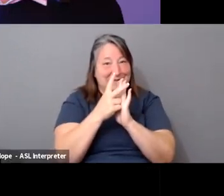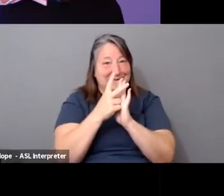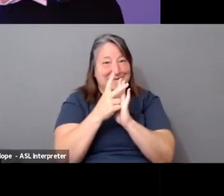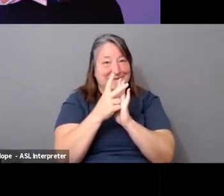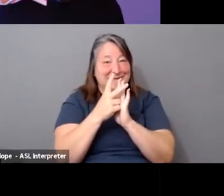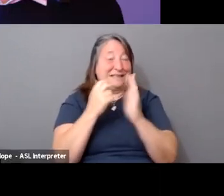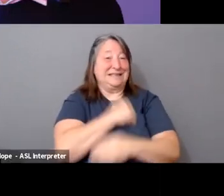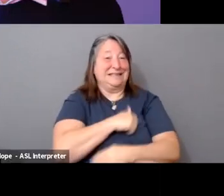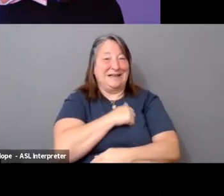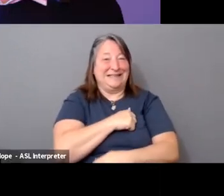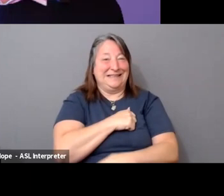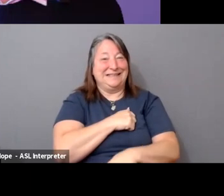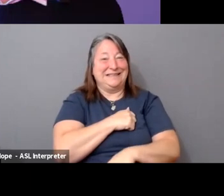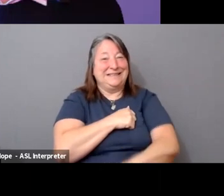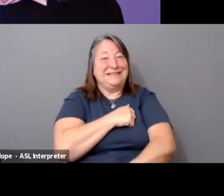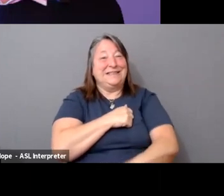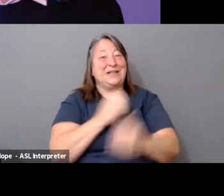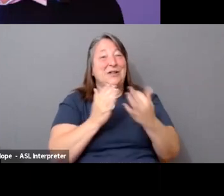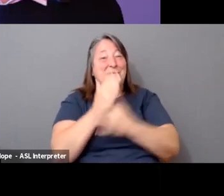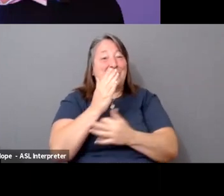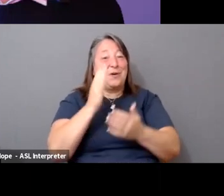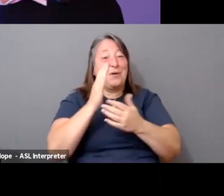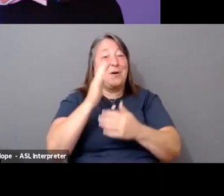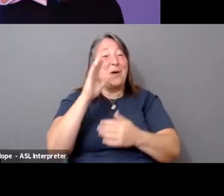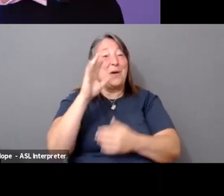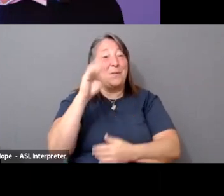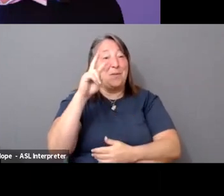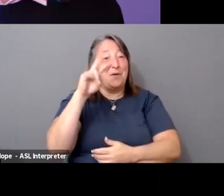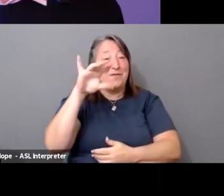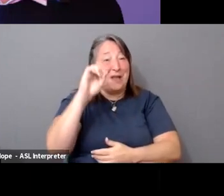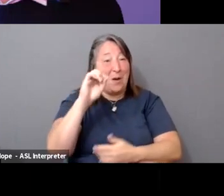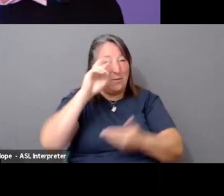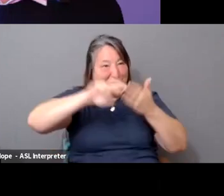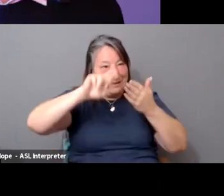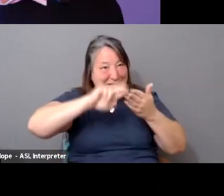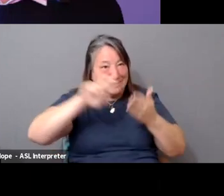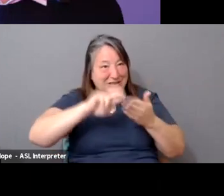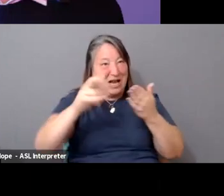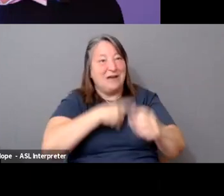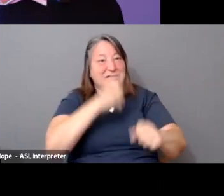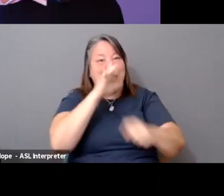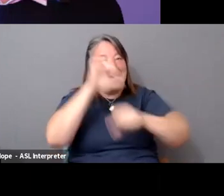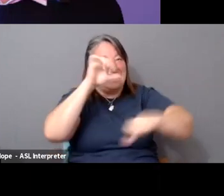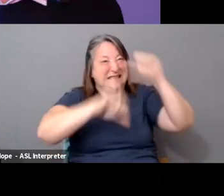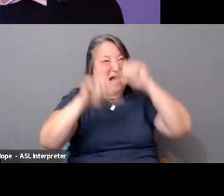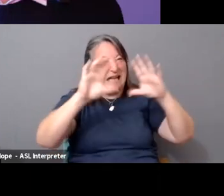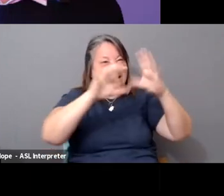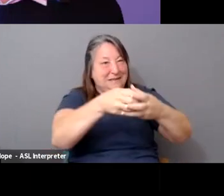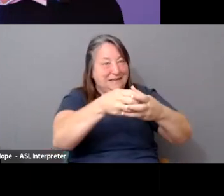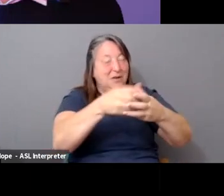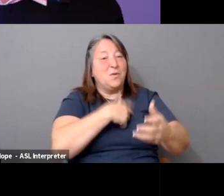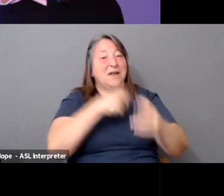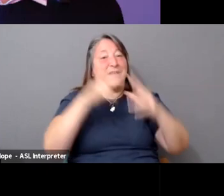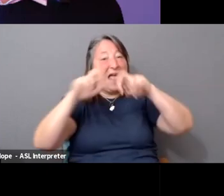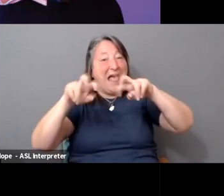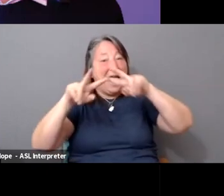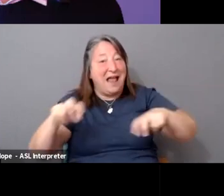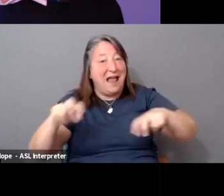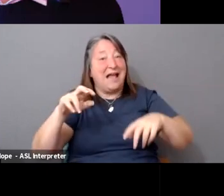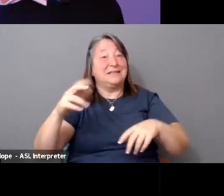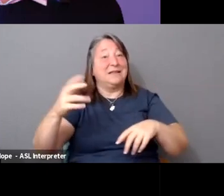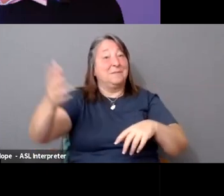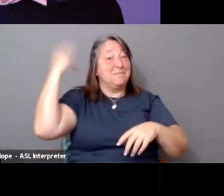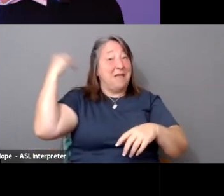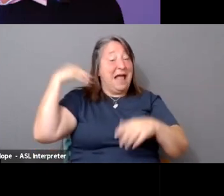Sorry, team. Through Movio Research, our dedicated data science division, we've analyzed the relationship between the past moviegoing audiences and